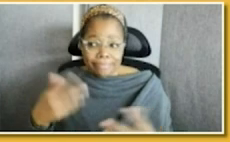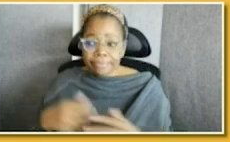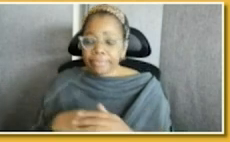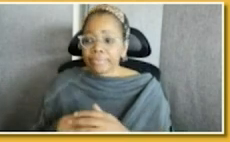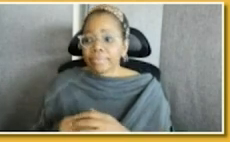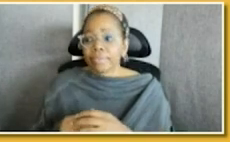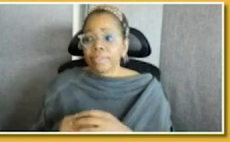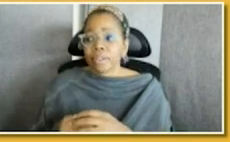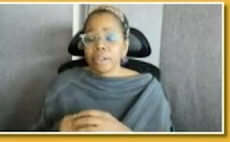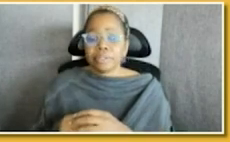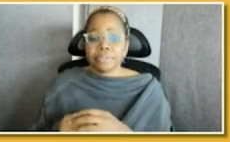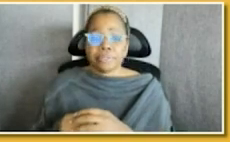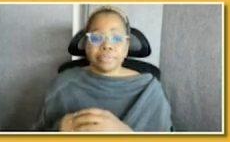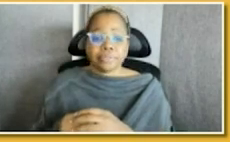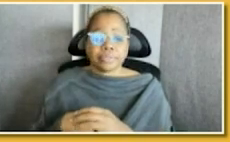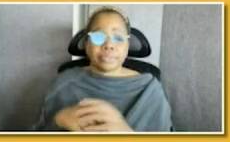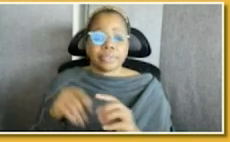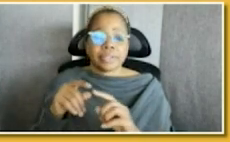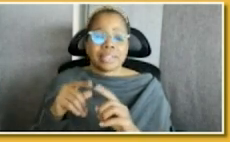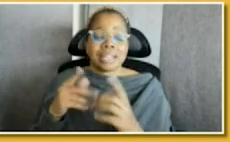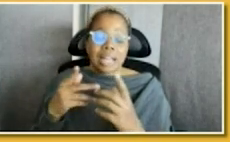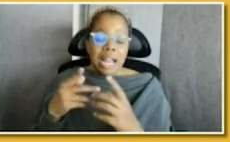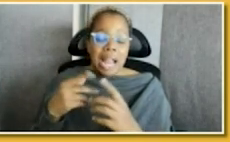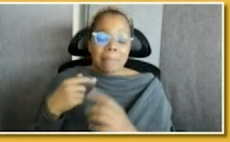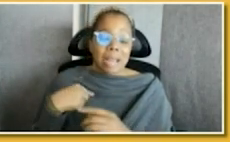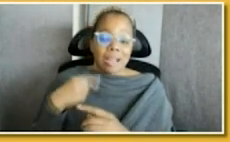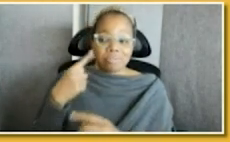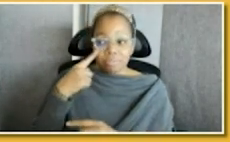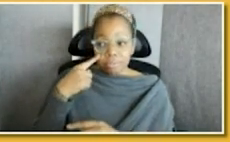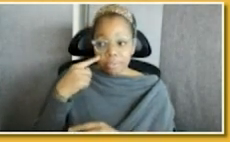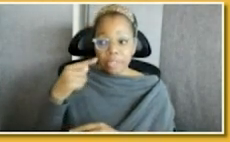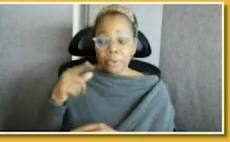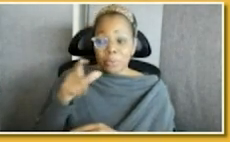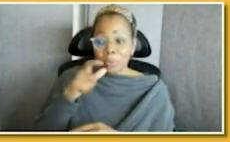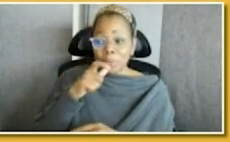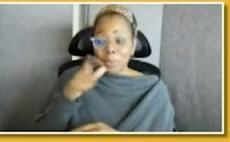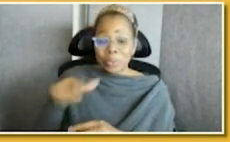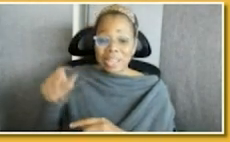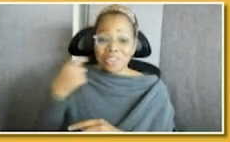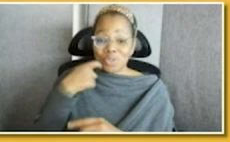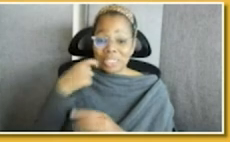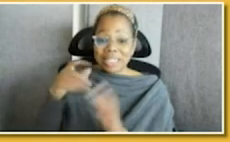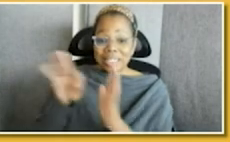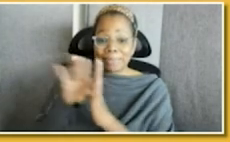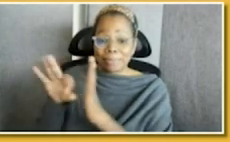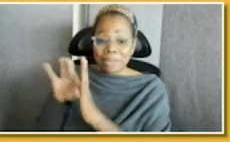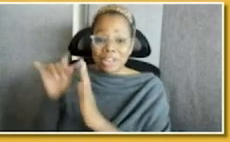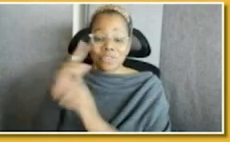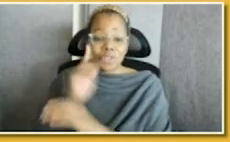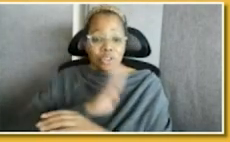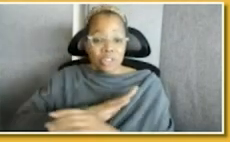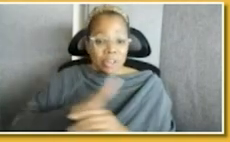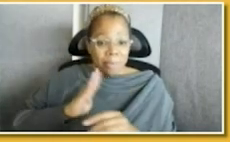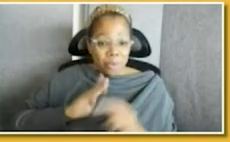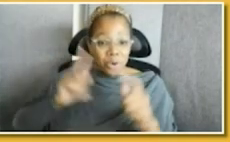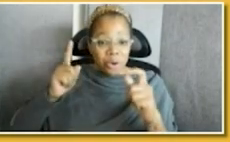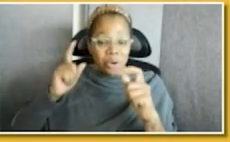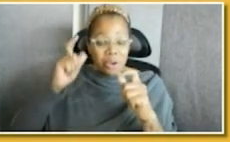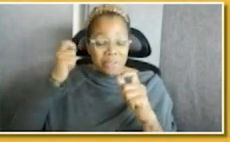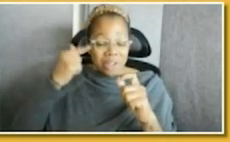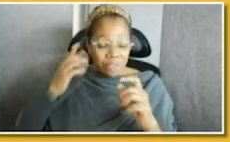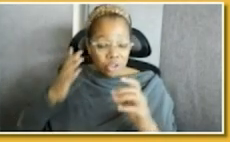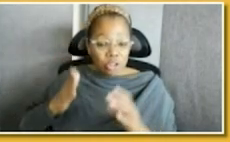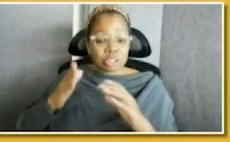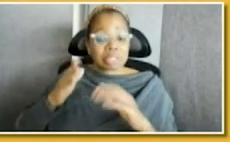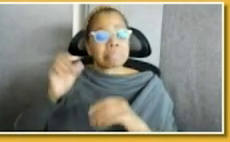their recent appointees to the Board of Governors, you know, yeah, this is a governance structure